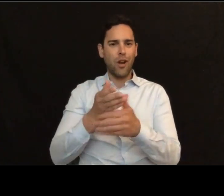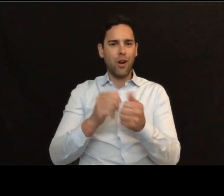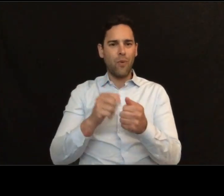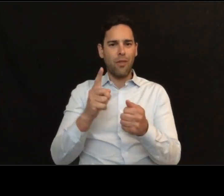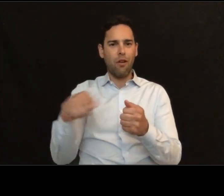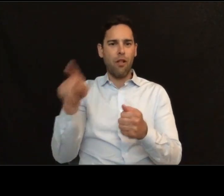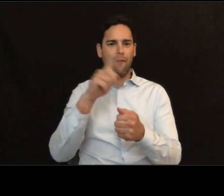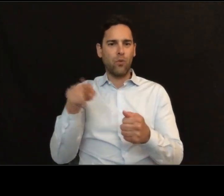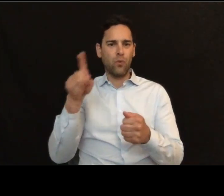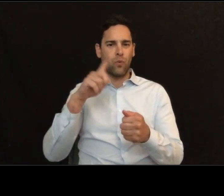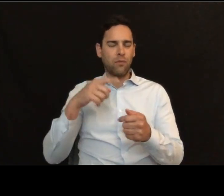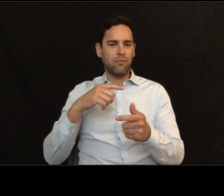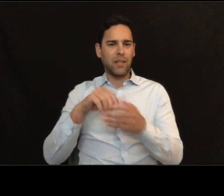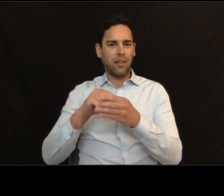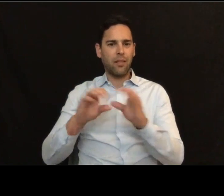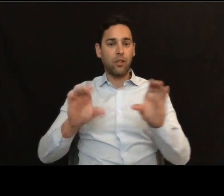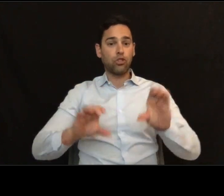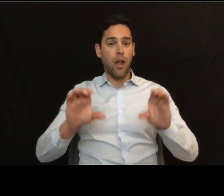on your